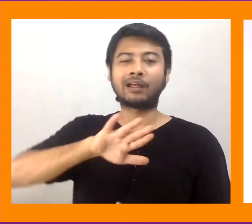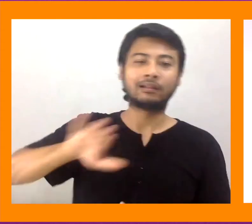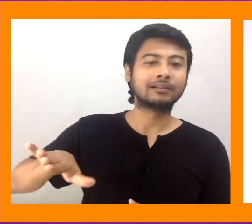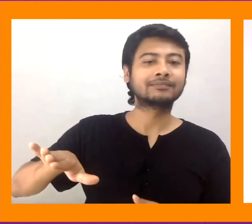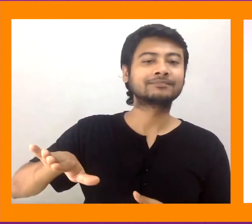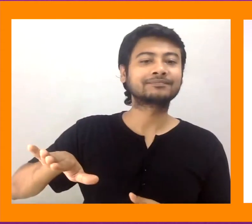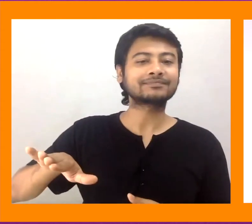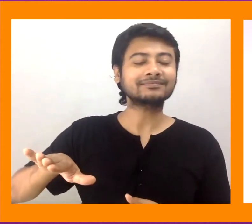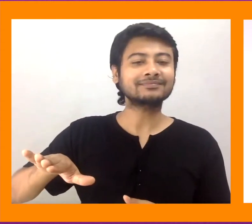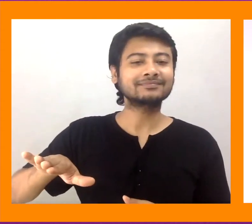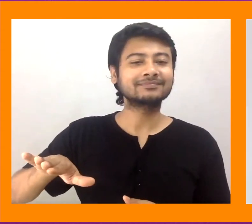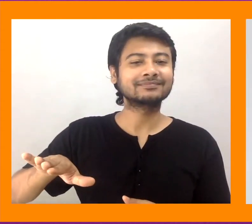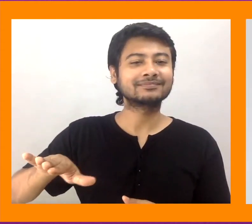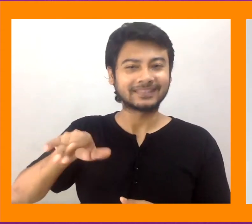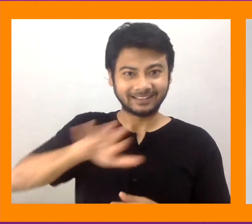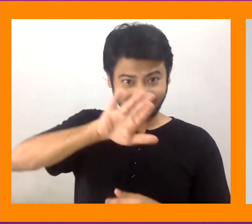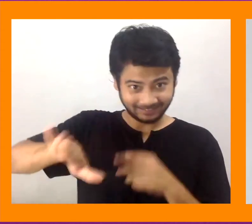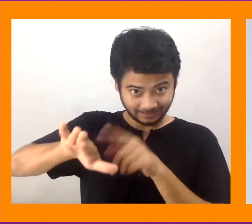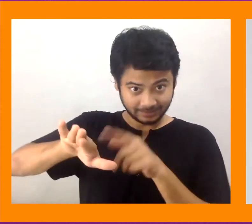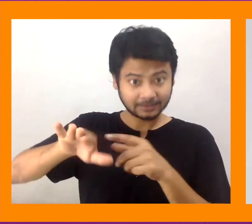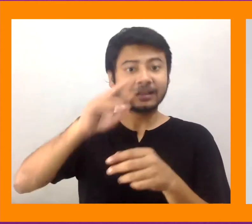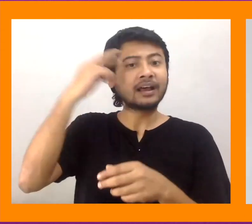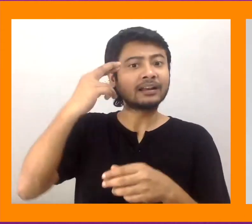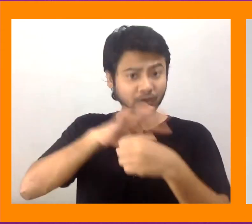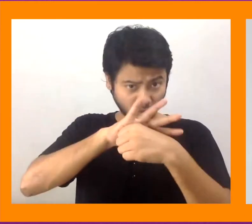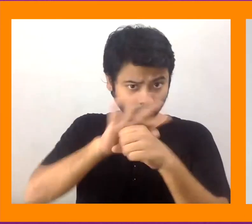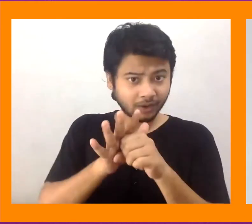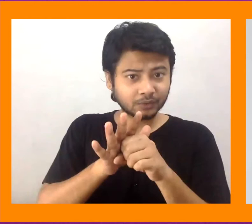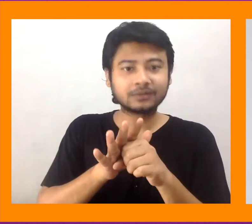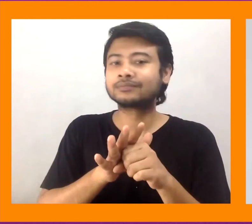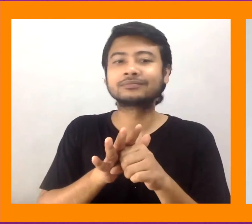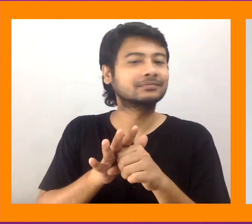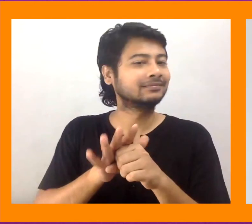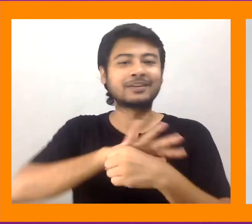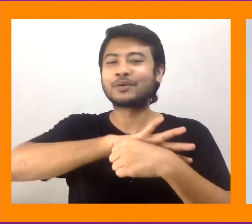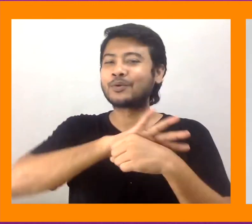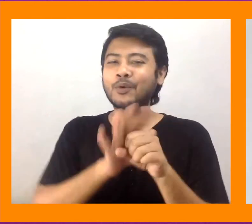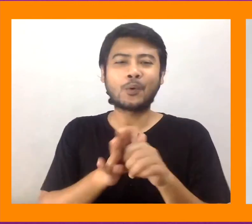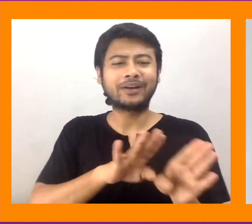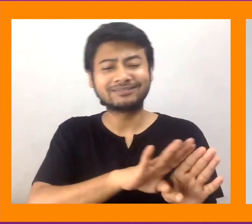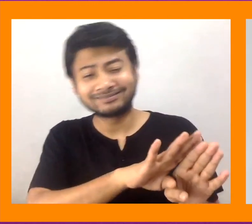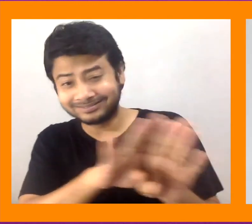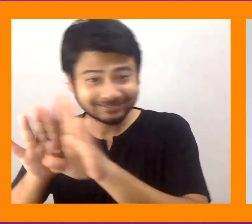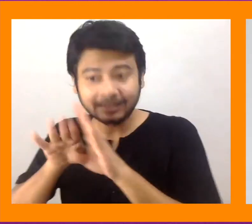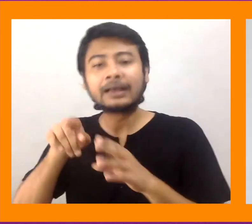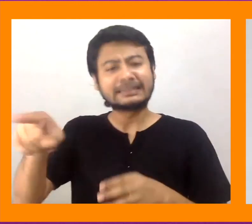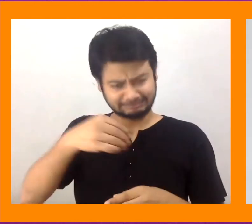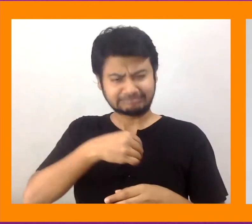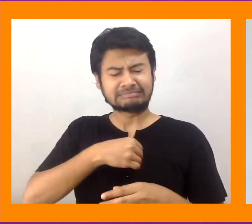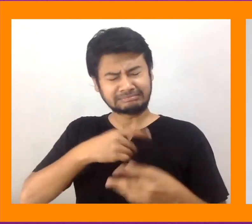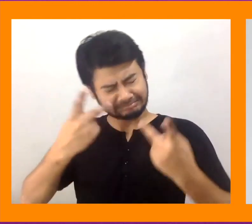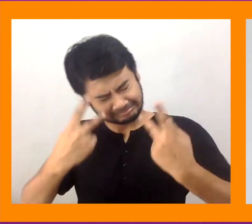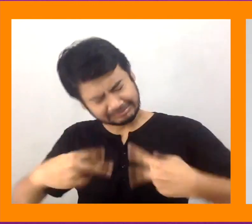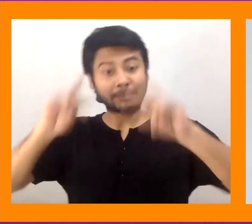they stand on the caste hierarchy. Was this situation brought on by the lockdown? No. The lockdown exacerbated